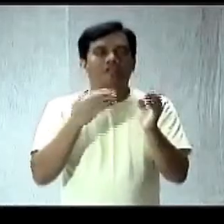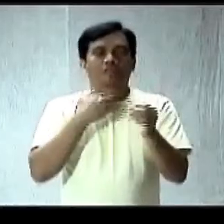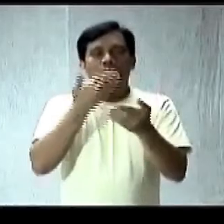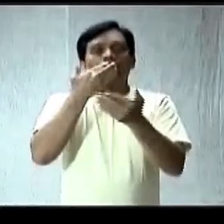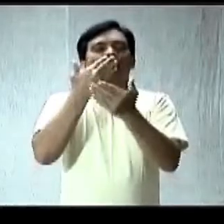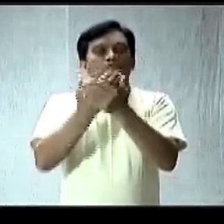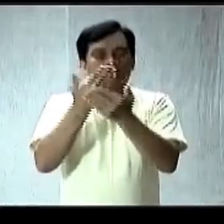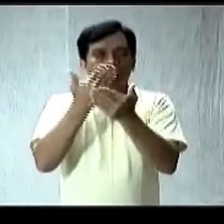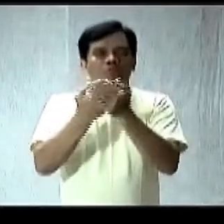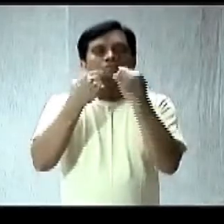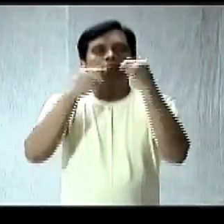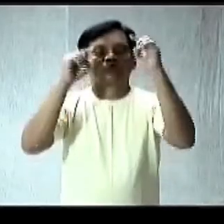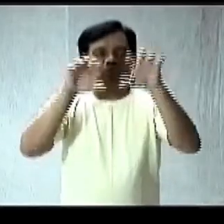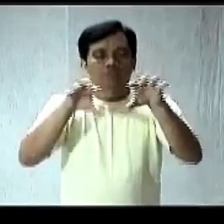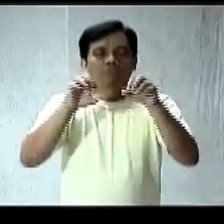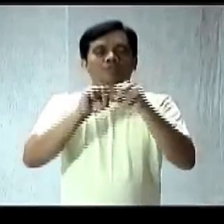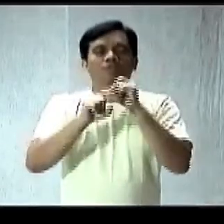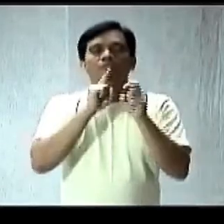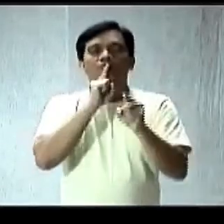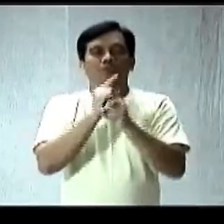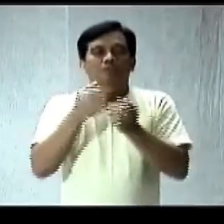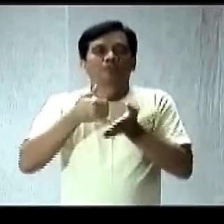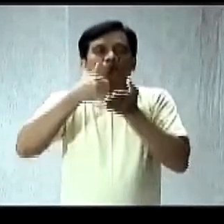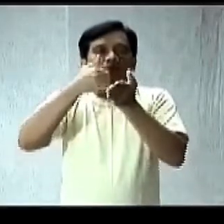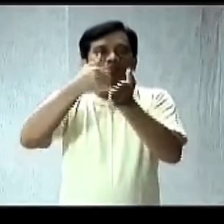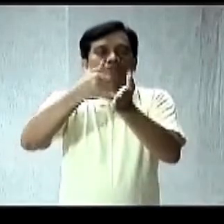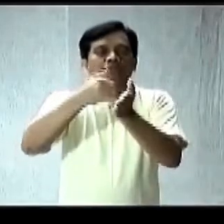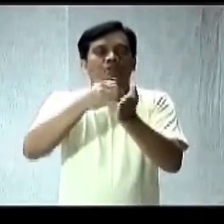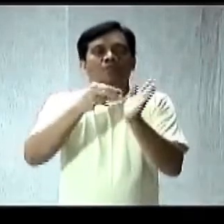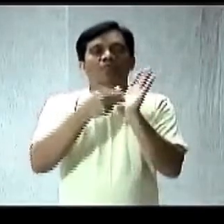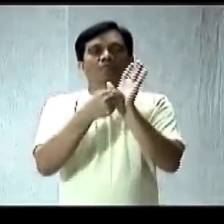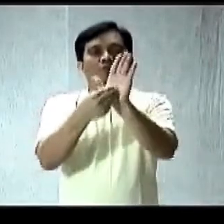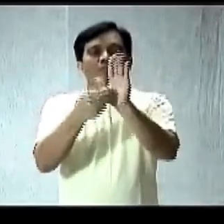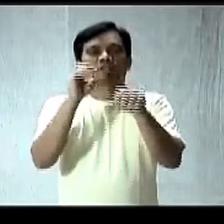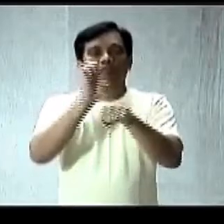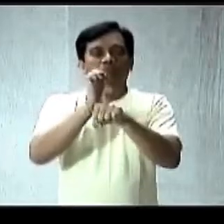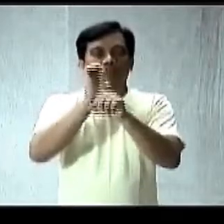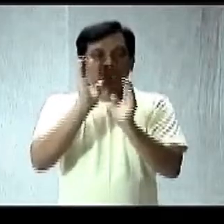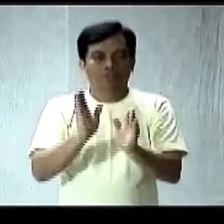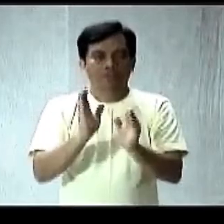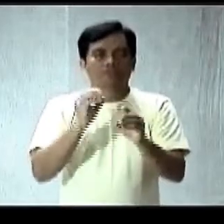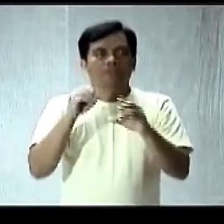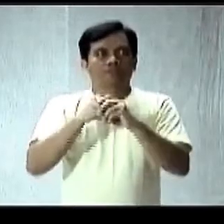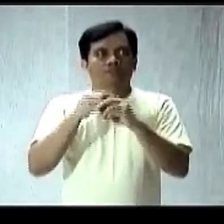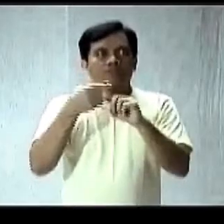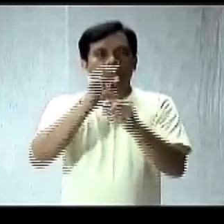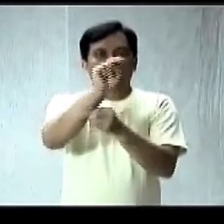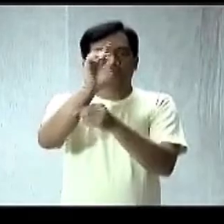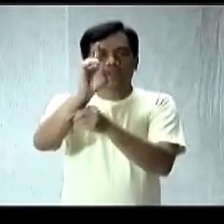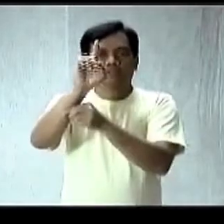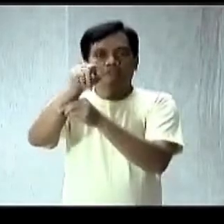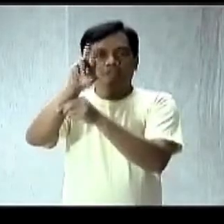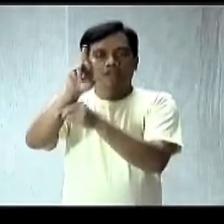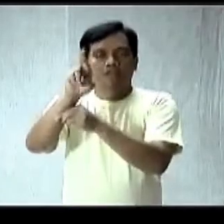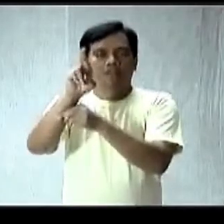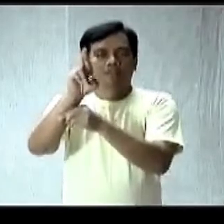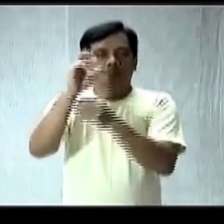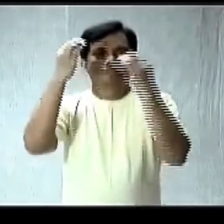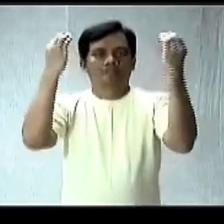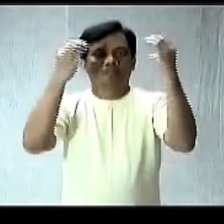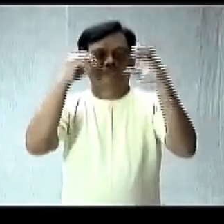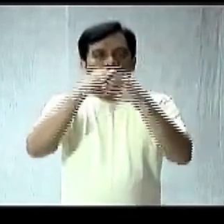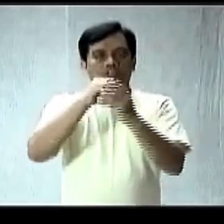work and were cited as model employees during the National Disability Prevention and Rehabilitation Week